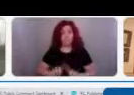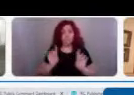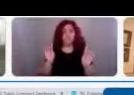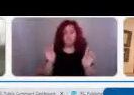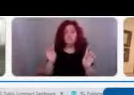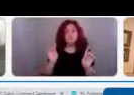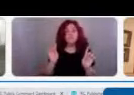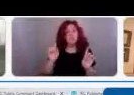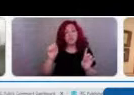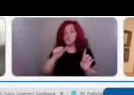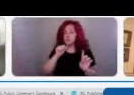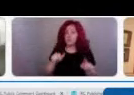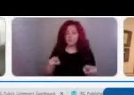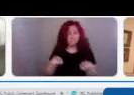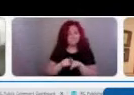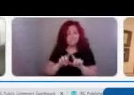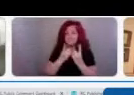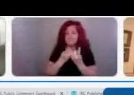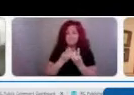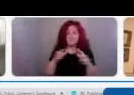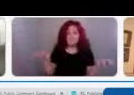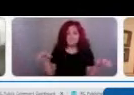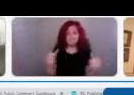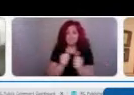they should not be in the same district